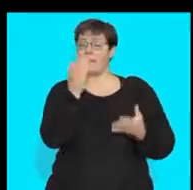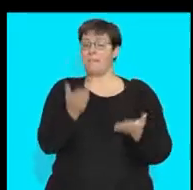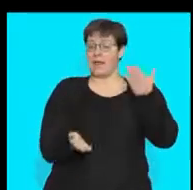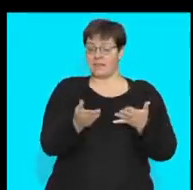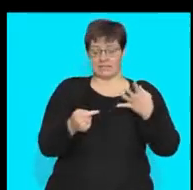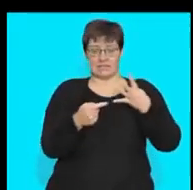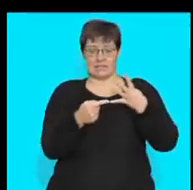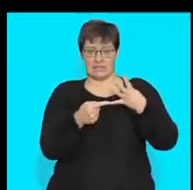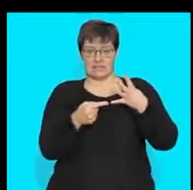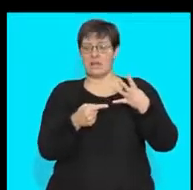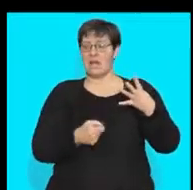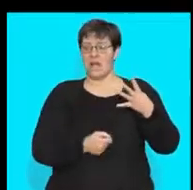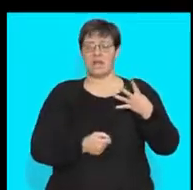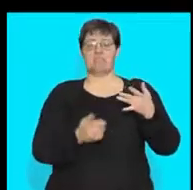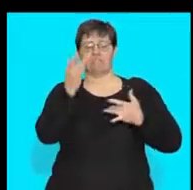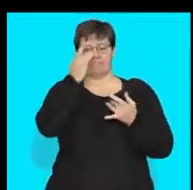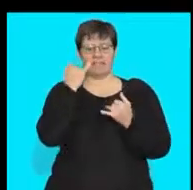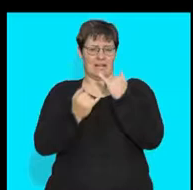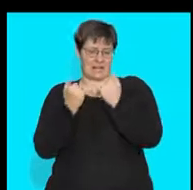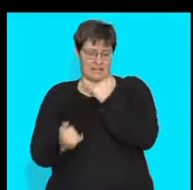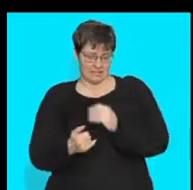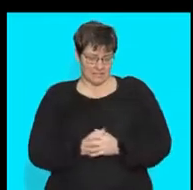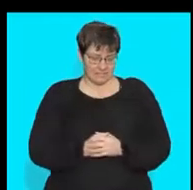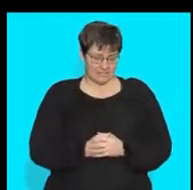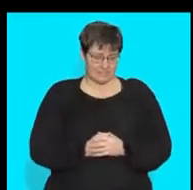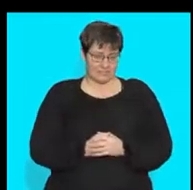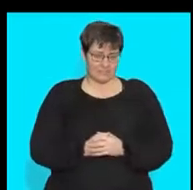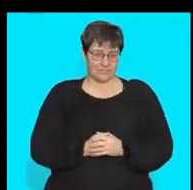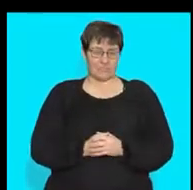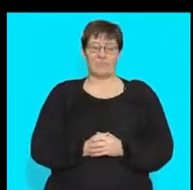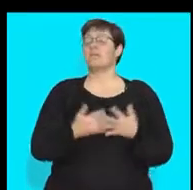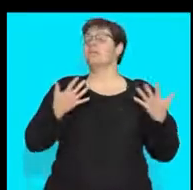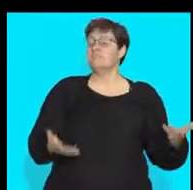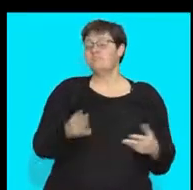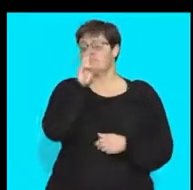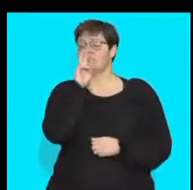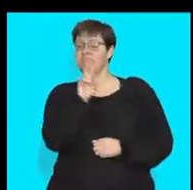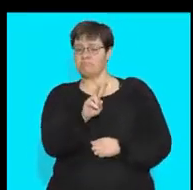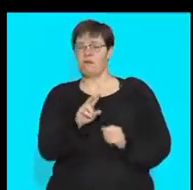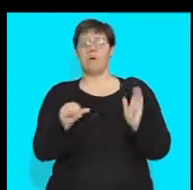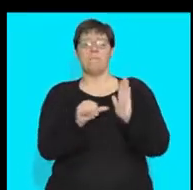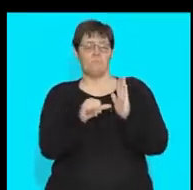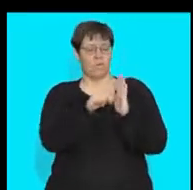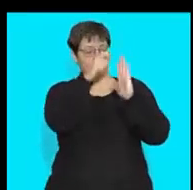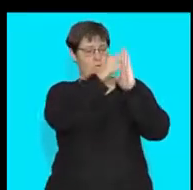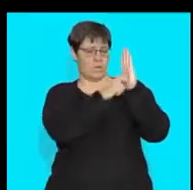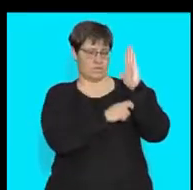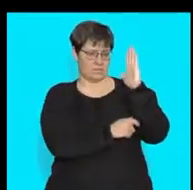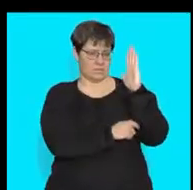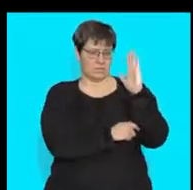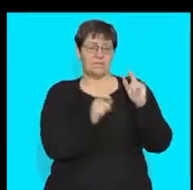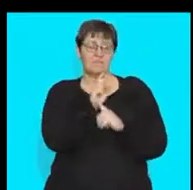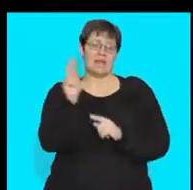balance, and disorders. But before we can start with that, we have to look at some keywords. Now the first one is